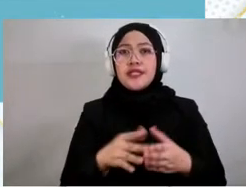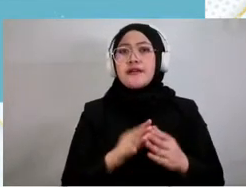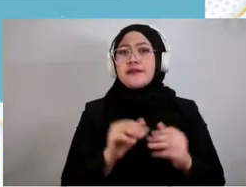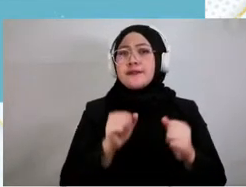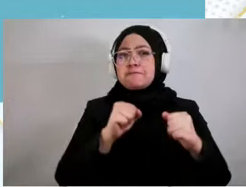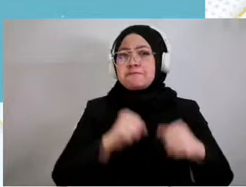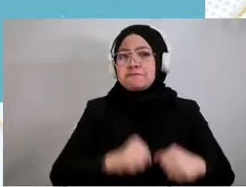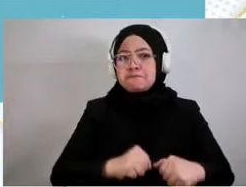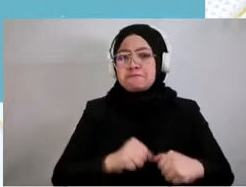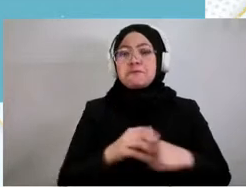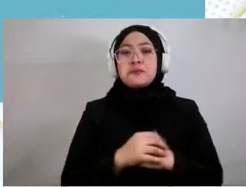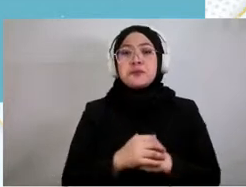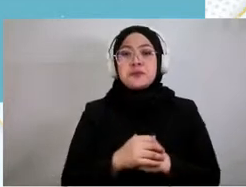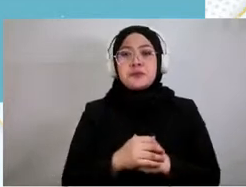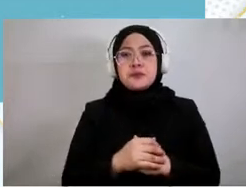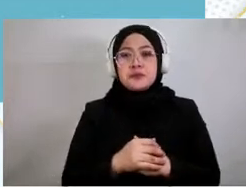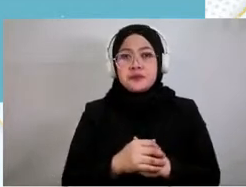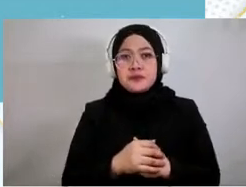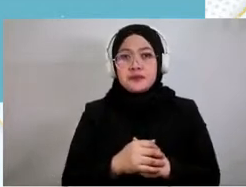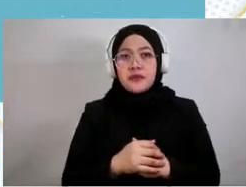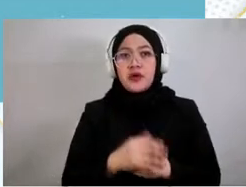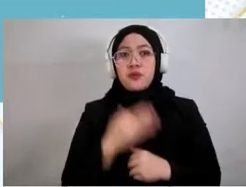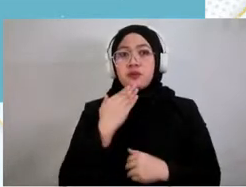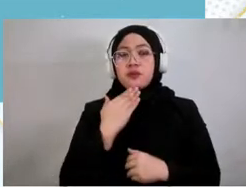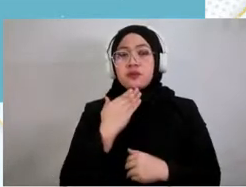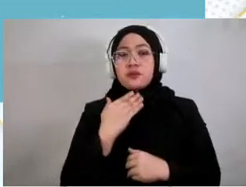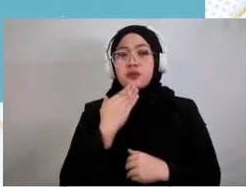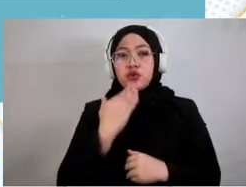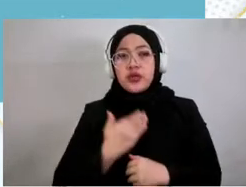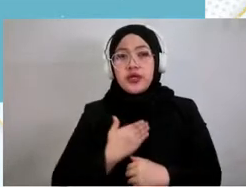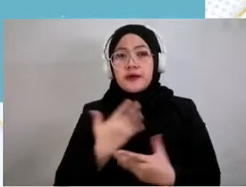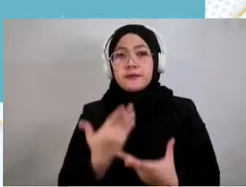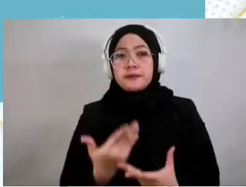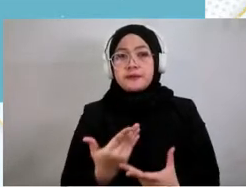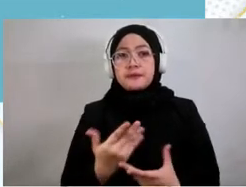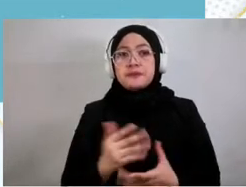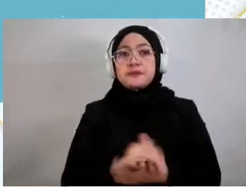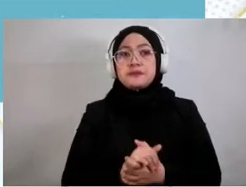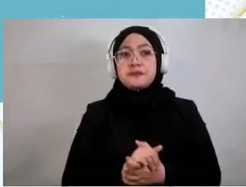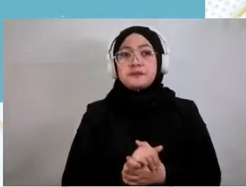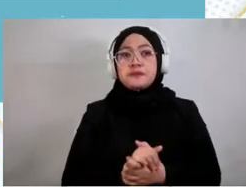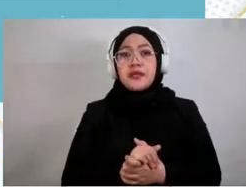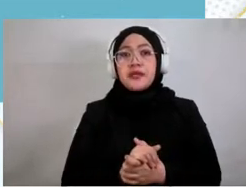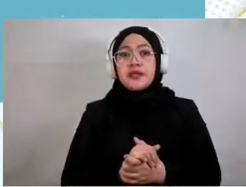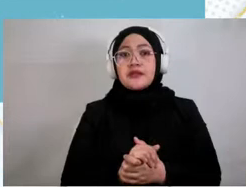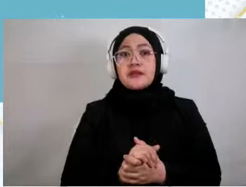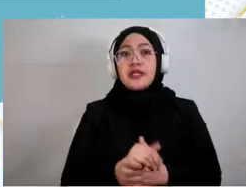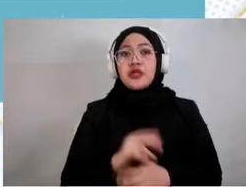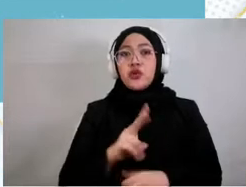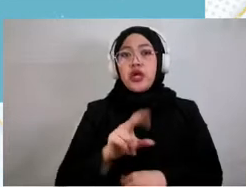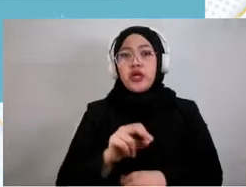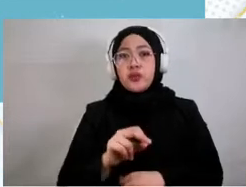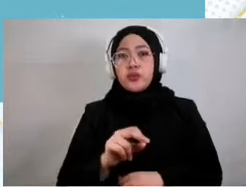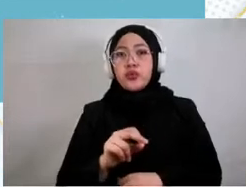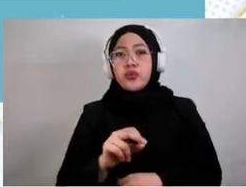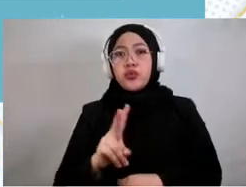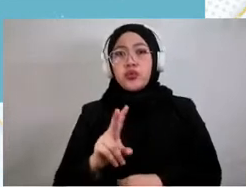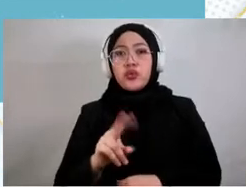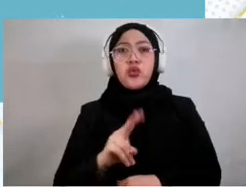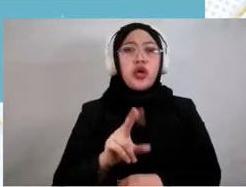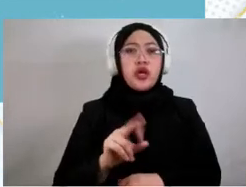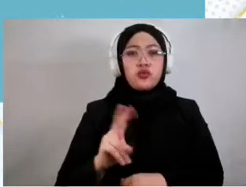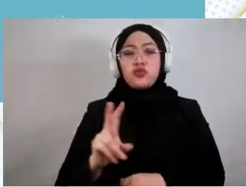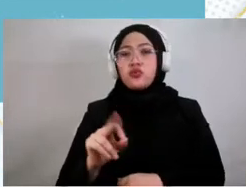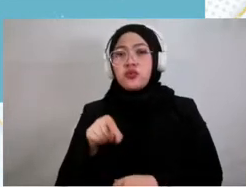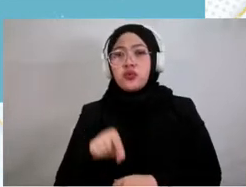latest text that came out from the IRF meeting, in 2019 that adopted the IOS